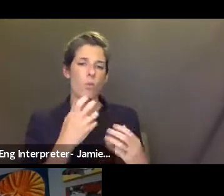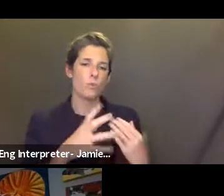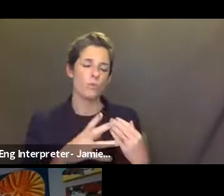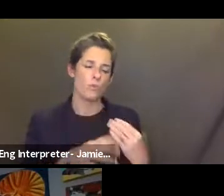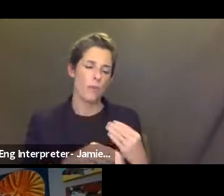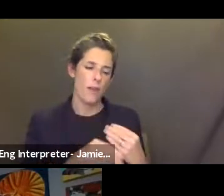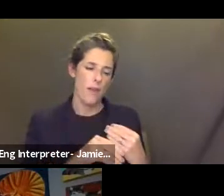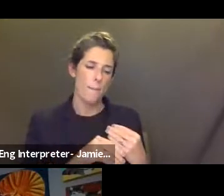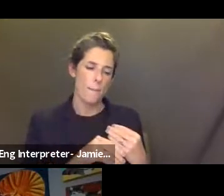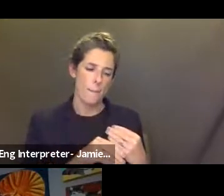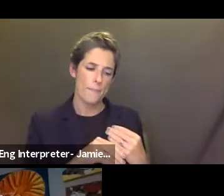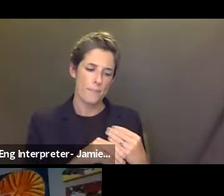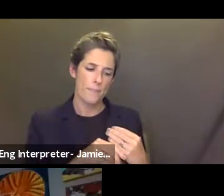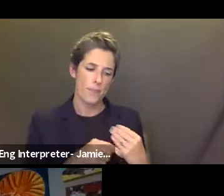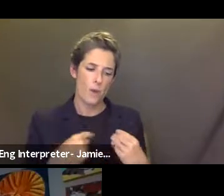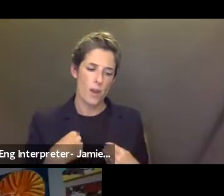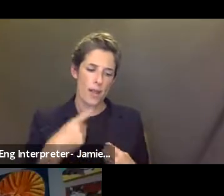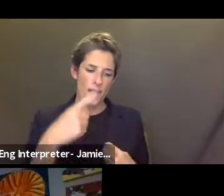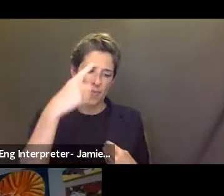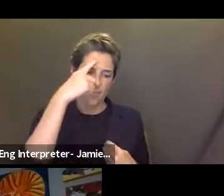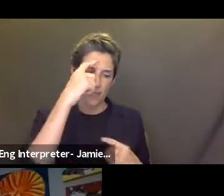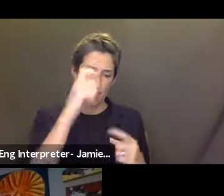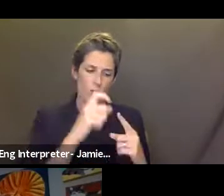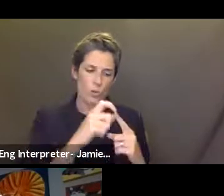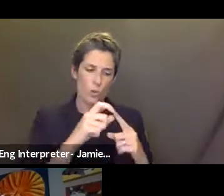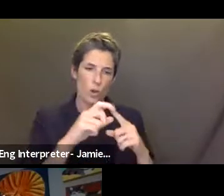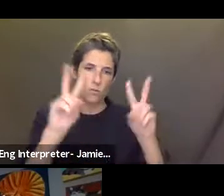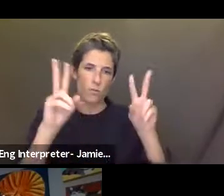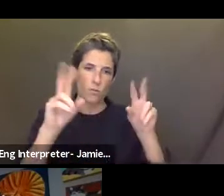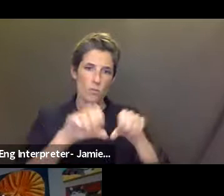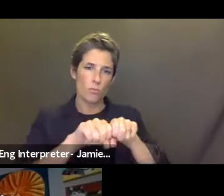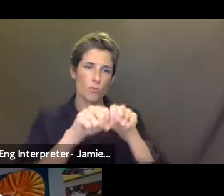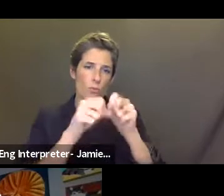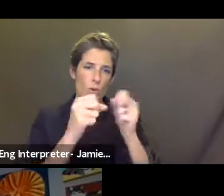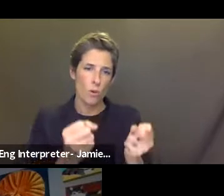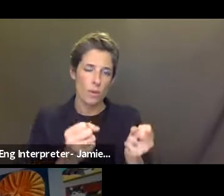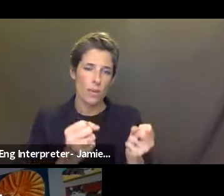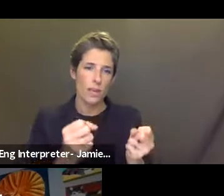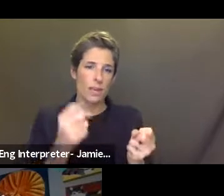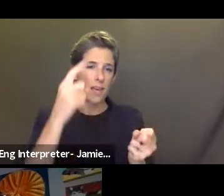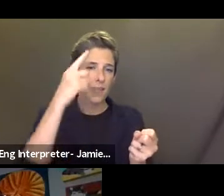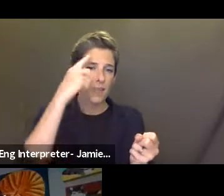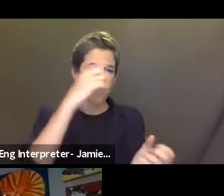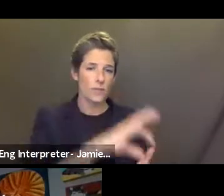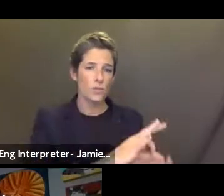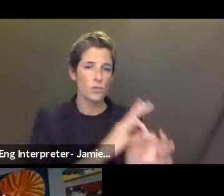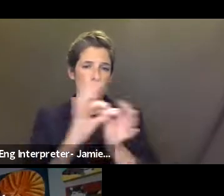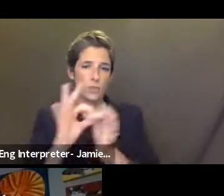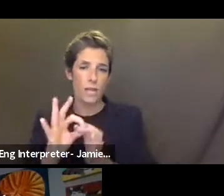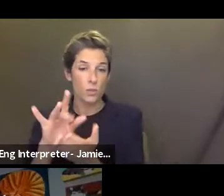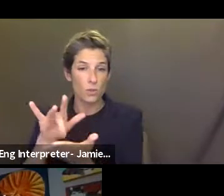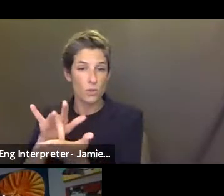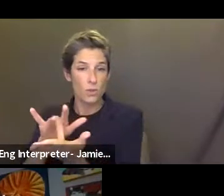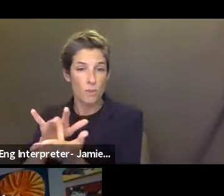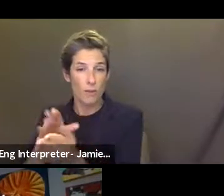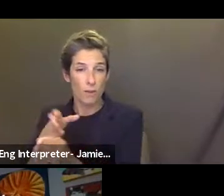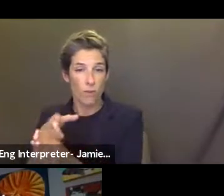I think it's a medical creed, do no harm. But in